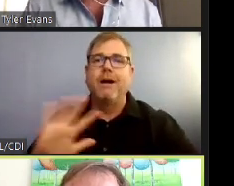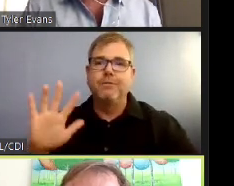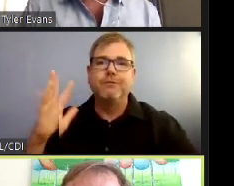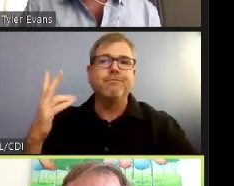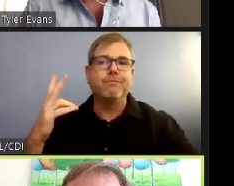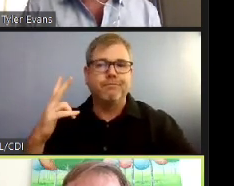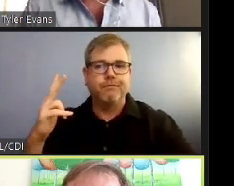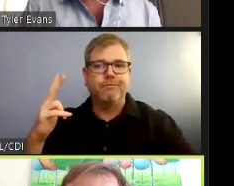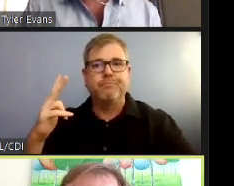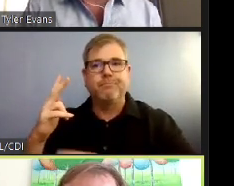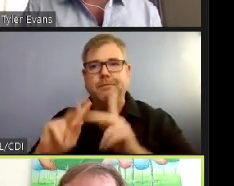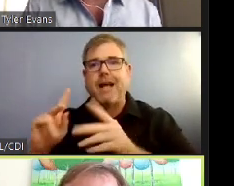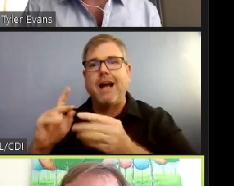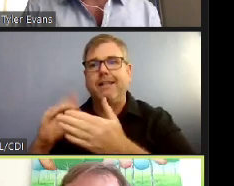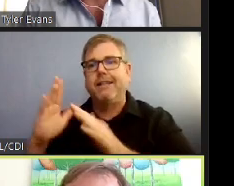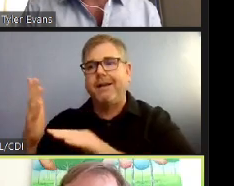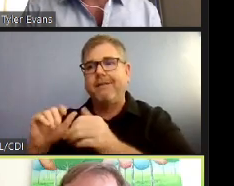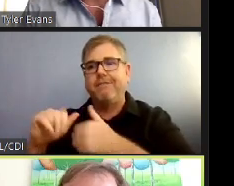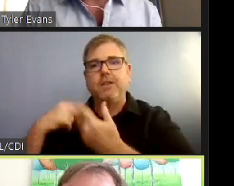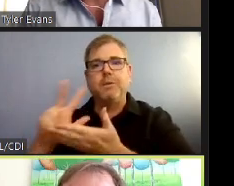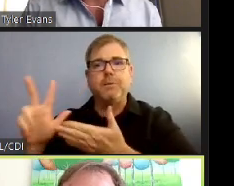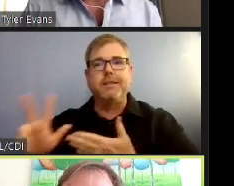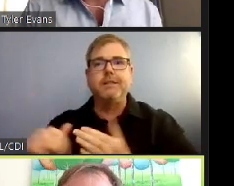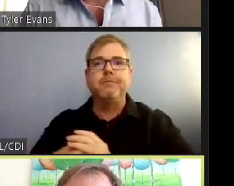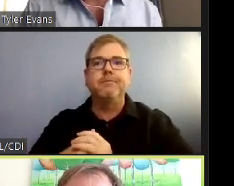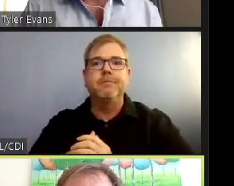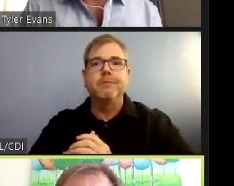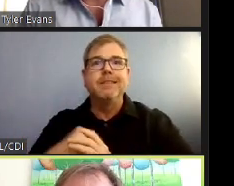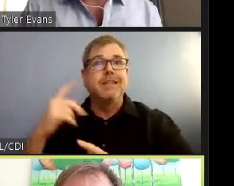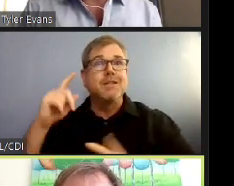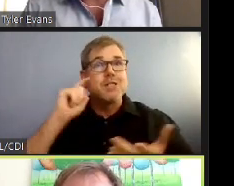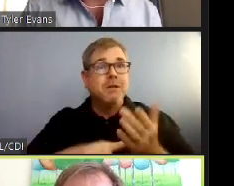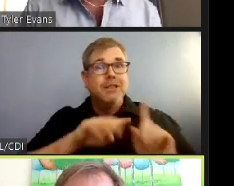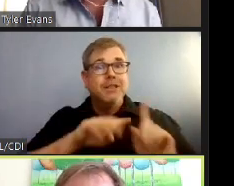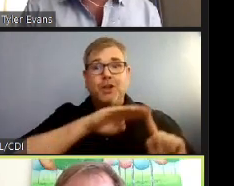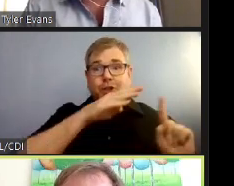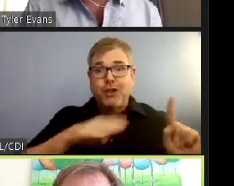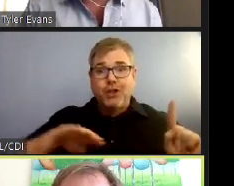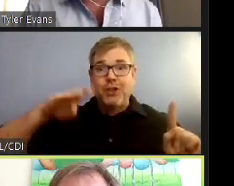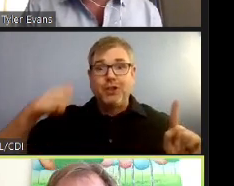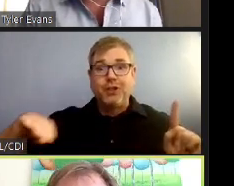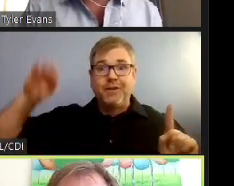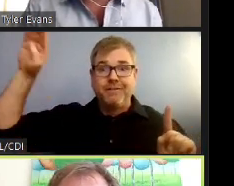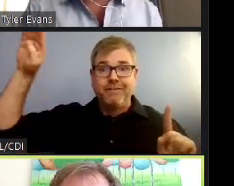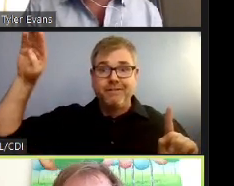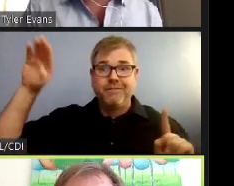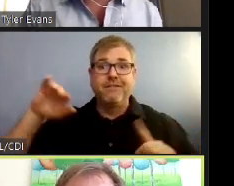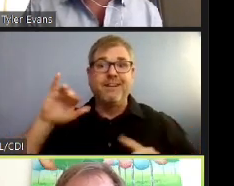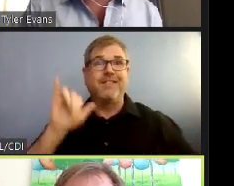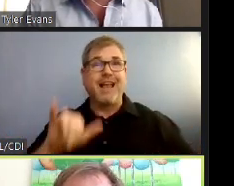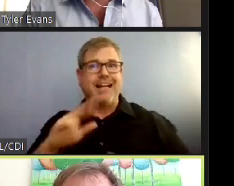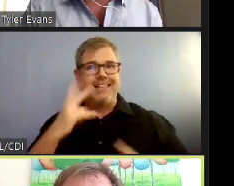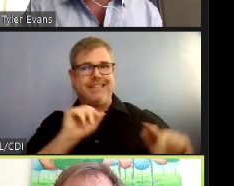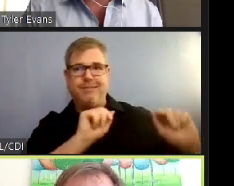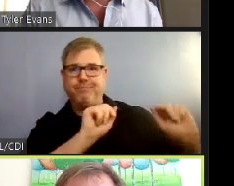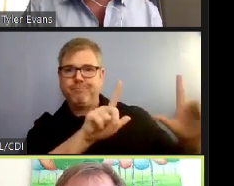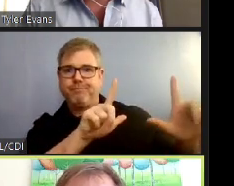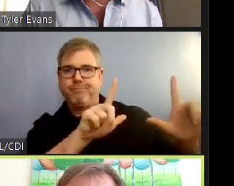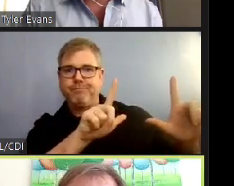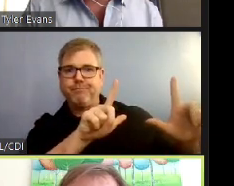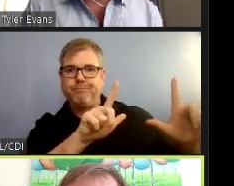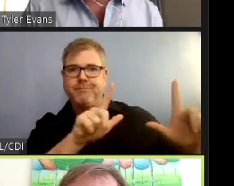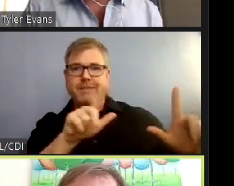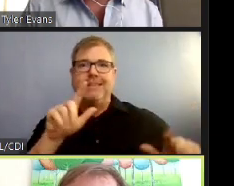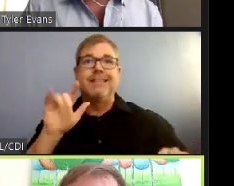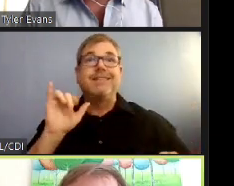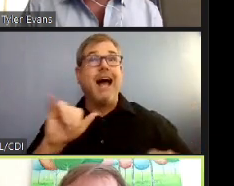This is our epidemic curve. When we talk about flattening the curve, it's the number of new cases per day. This is by the test date.